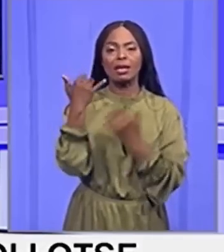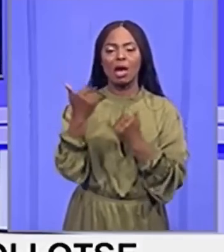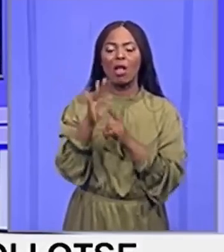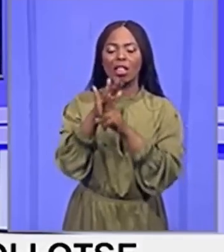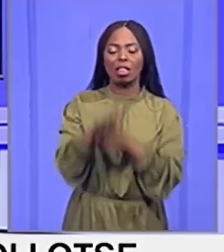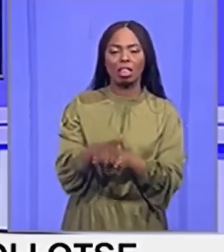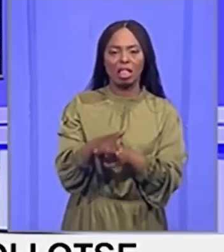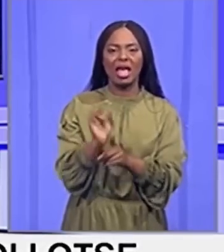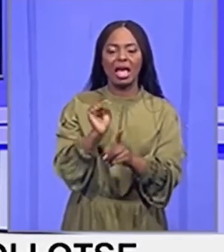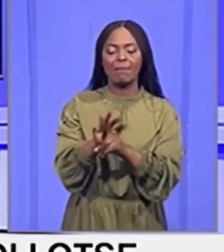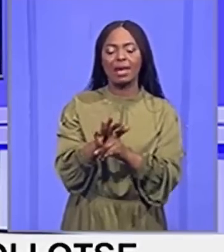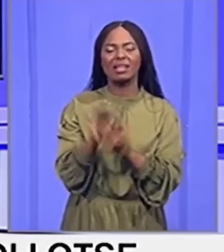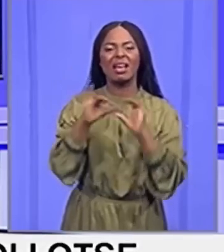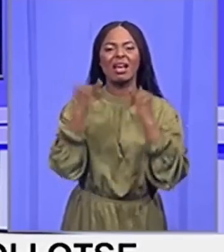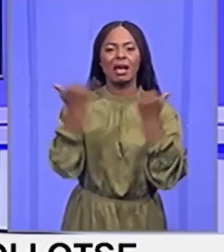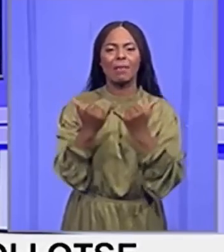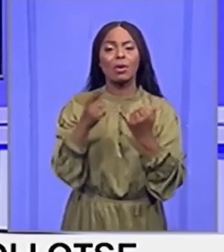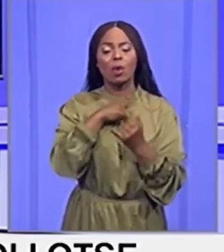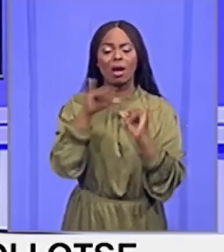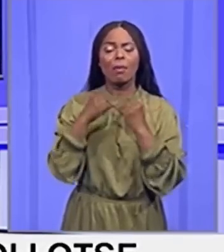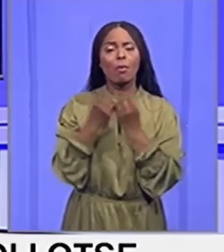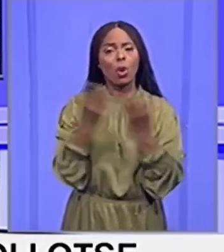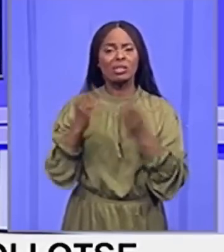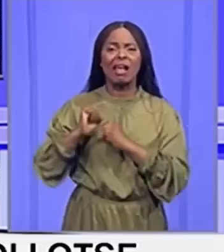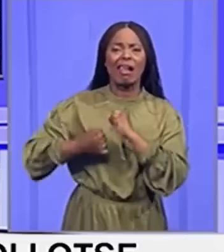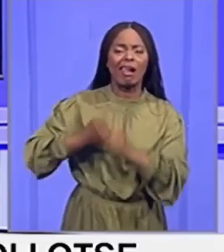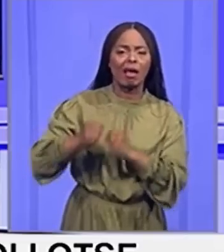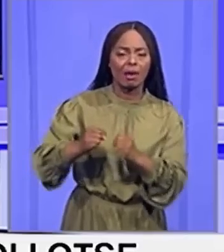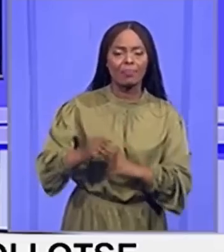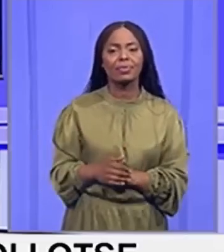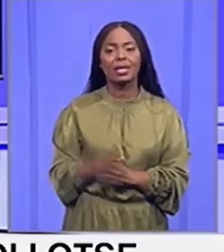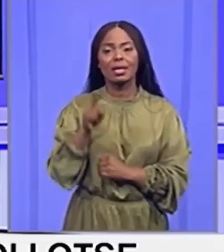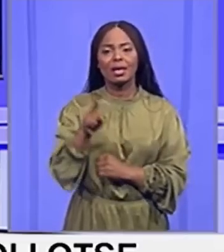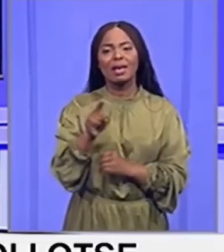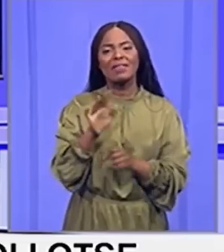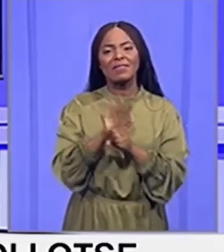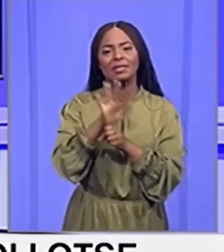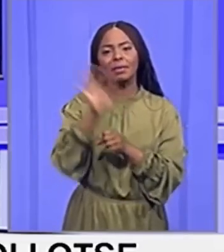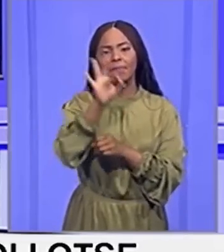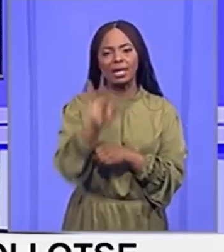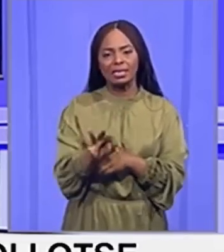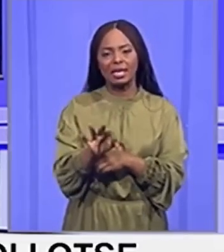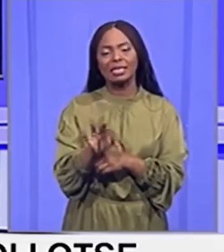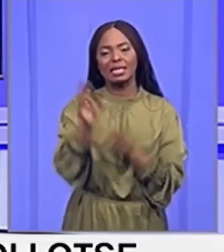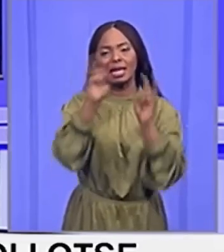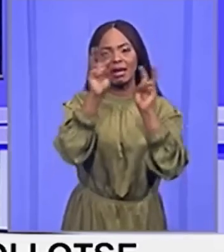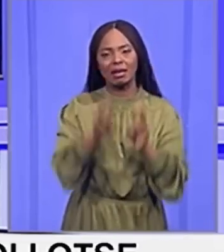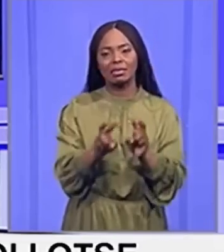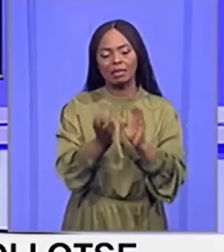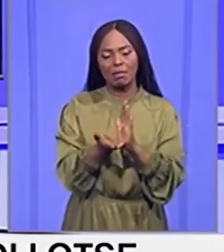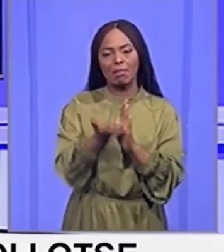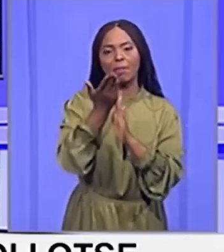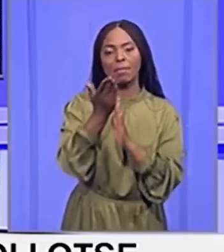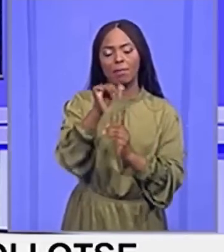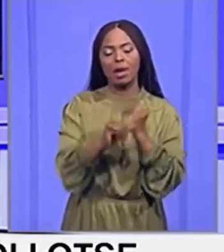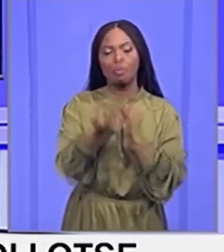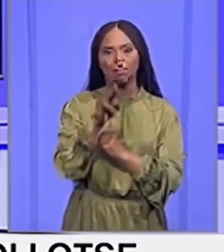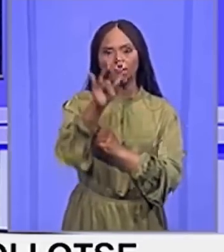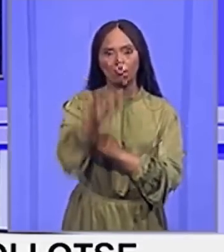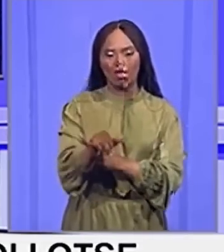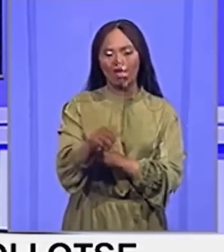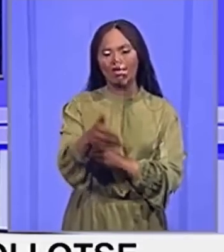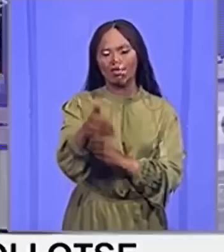di hula ka ditlhako tsa morao masepala o nyolotse ditefello tsa motlakase ka diperesente tse 15 ho tloa ka la pele kgweding e hodimo